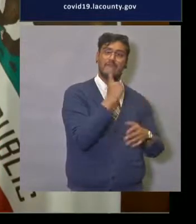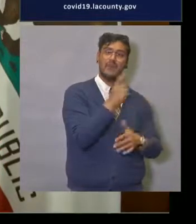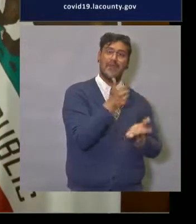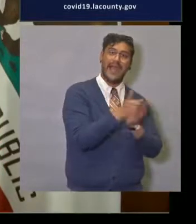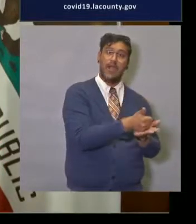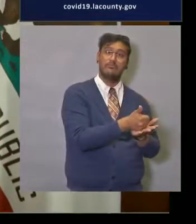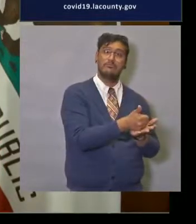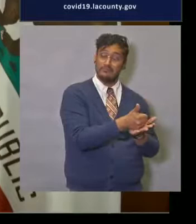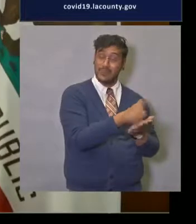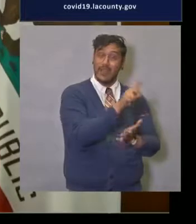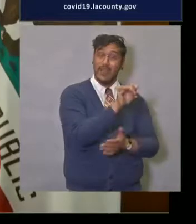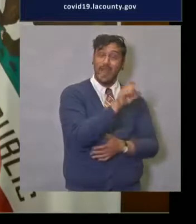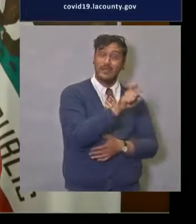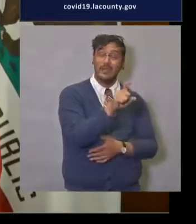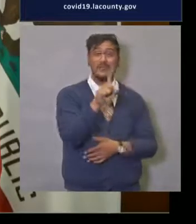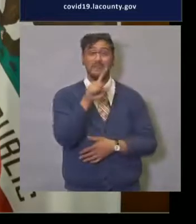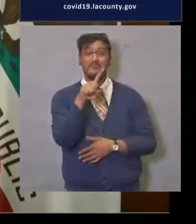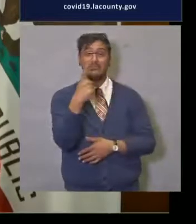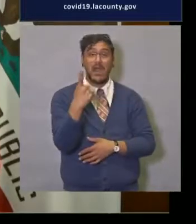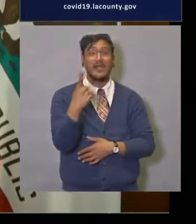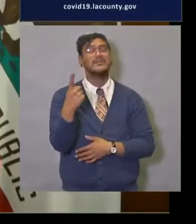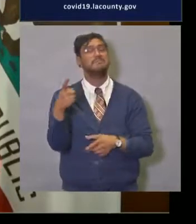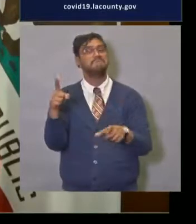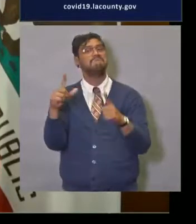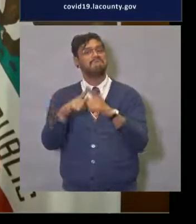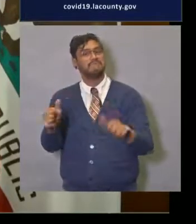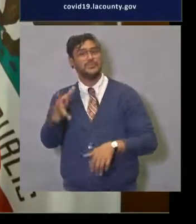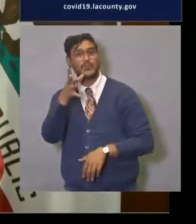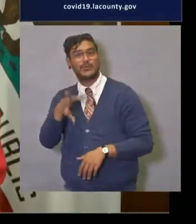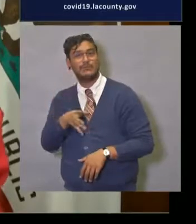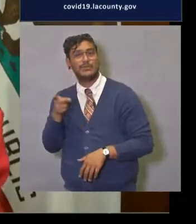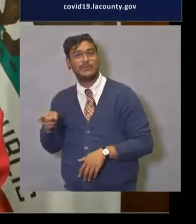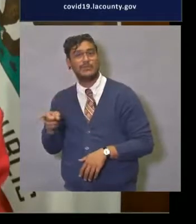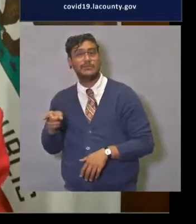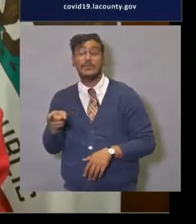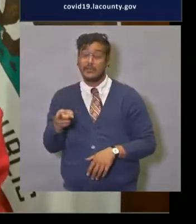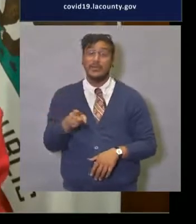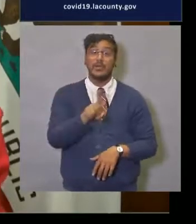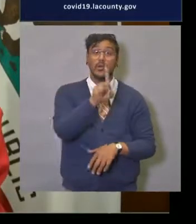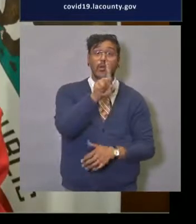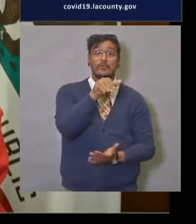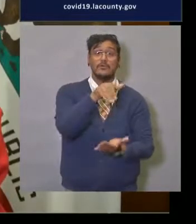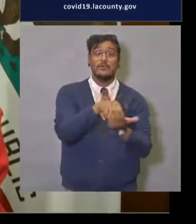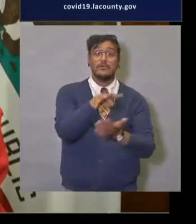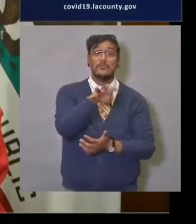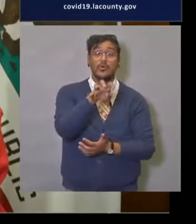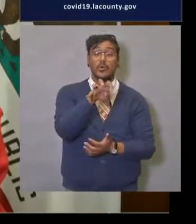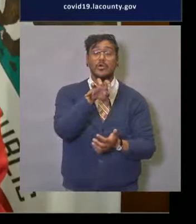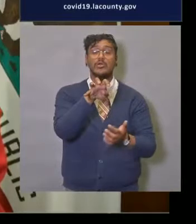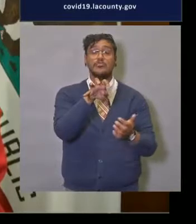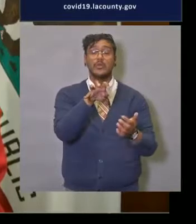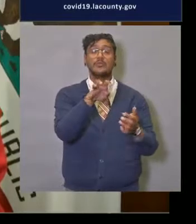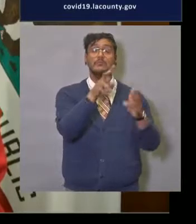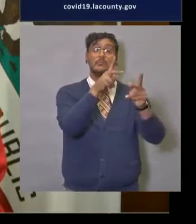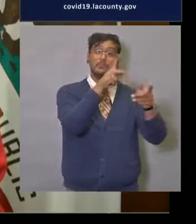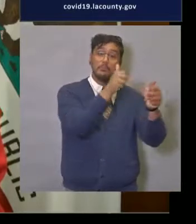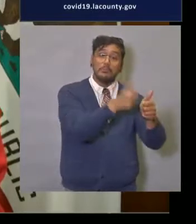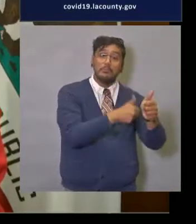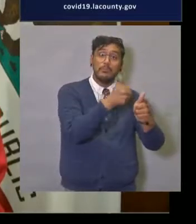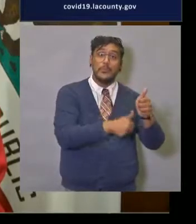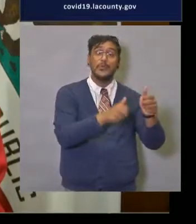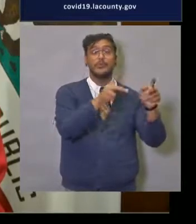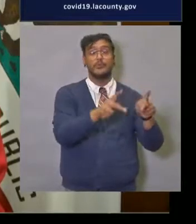as well as women. It gives working families $1,400 per person checks, extends